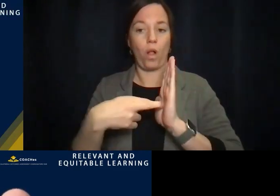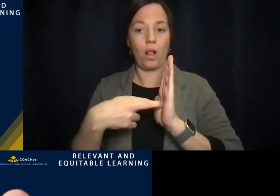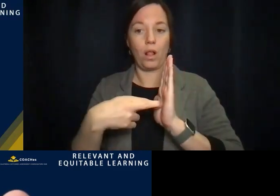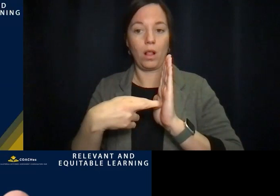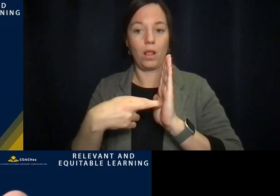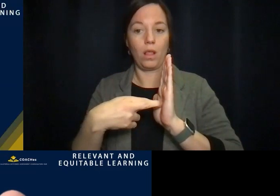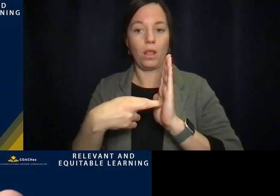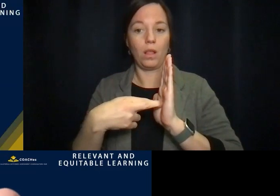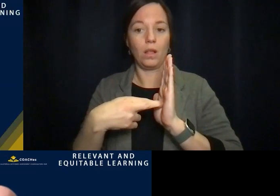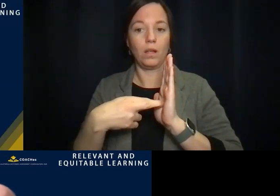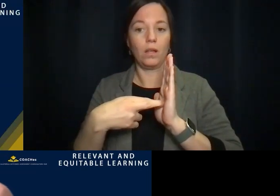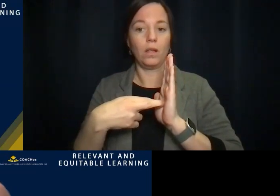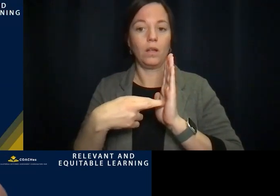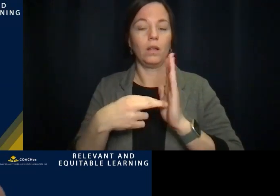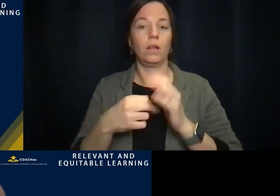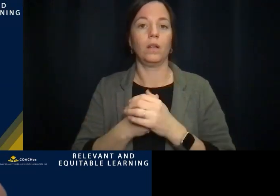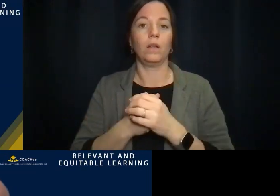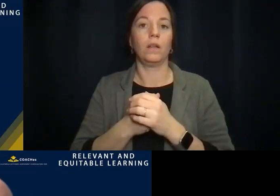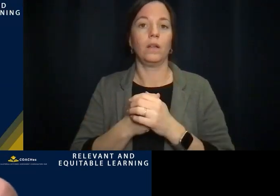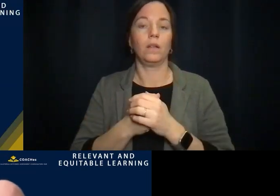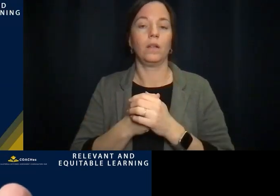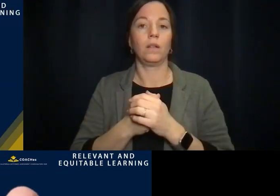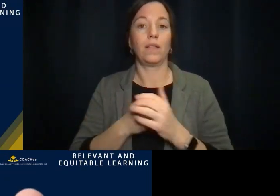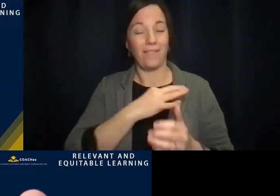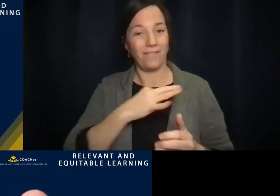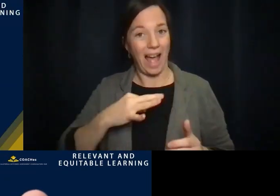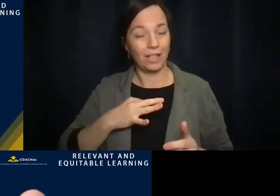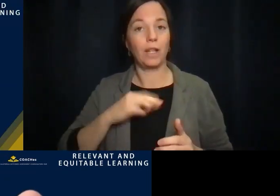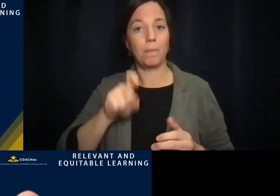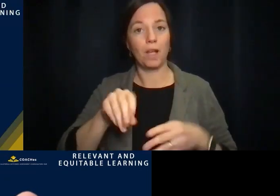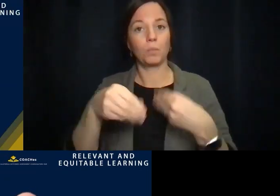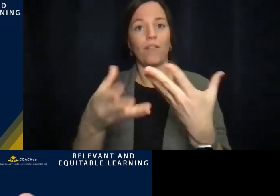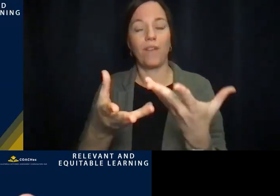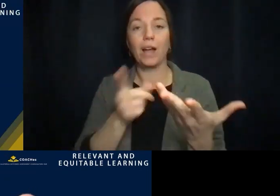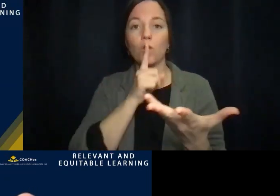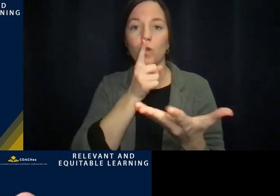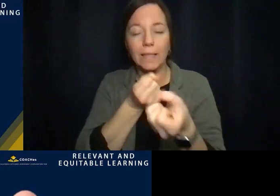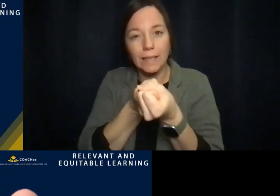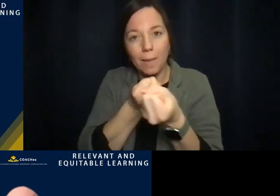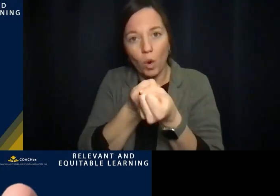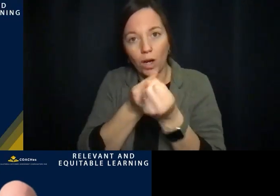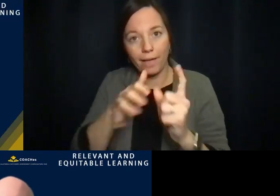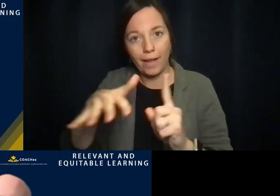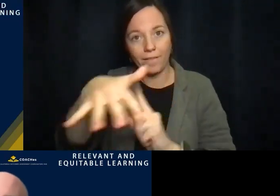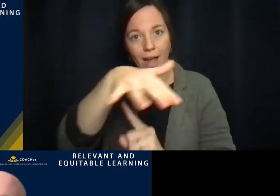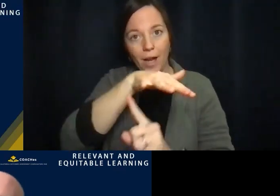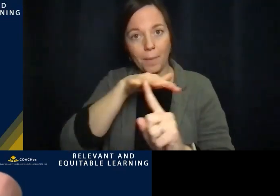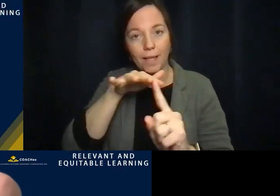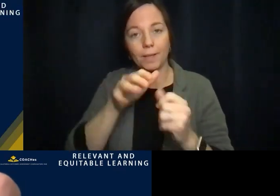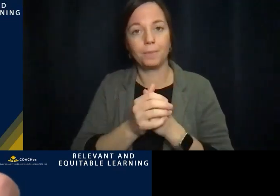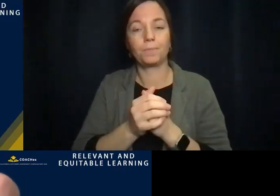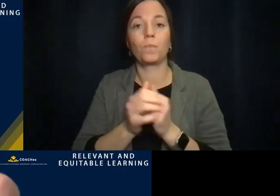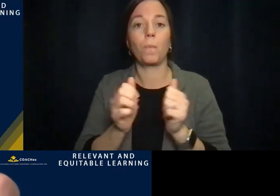comes in, right? To provide this nurturing environment rich with